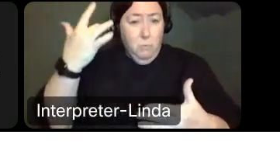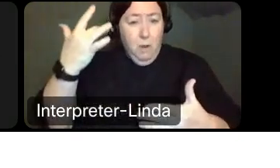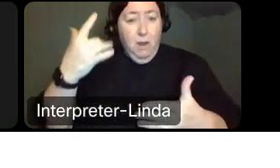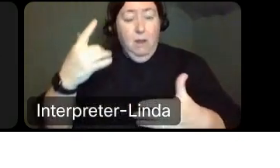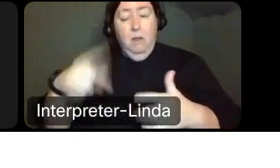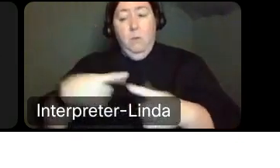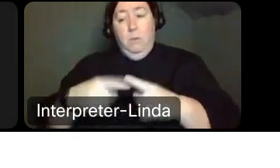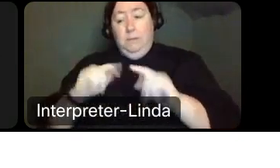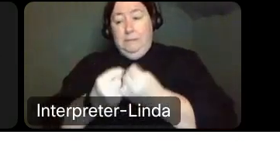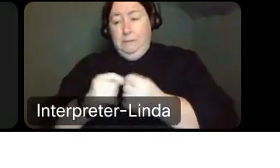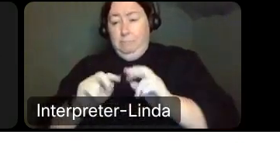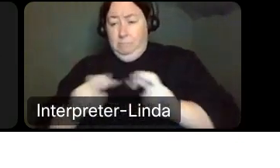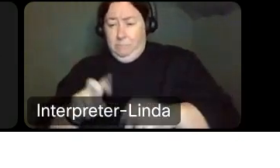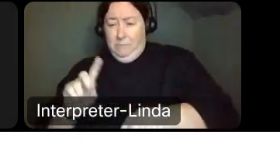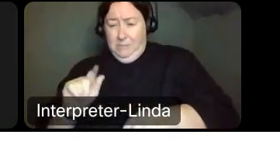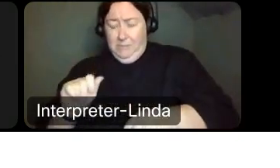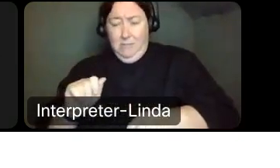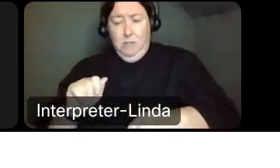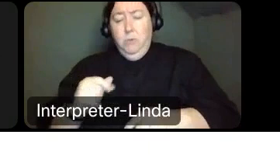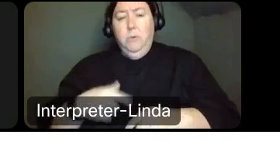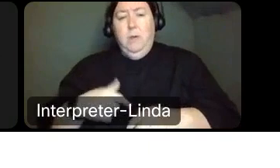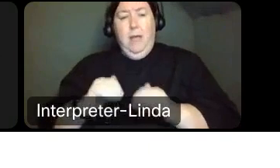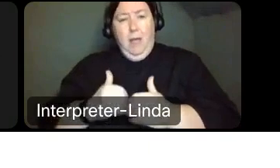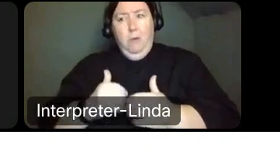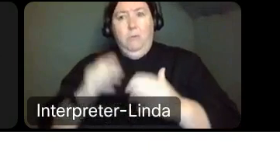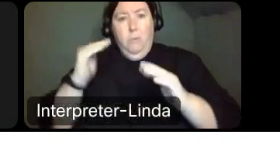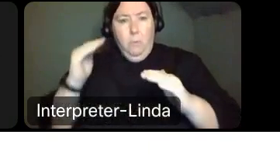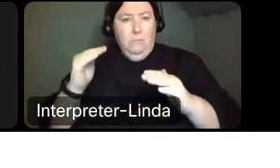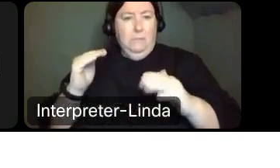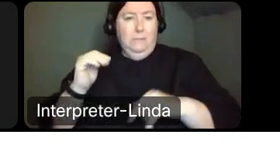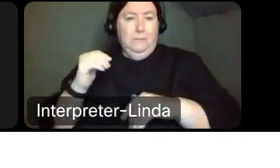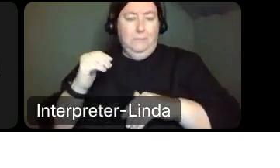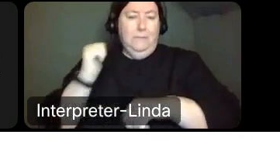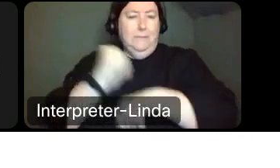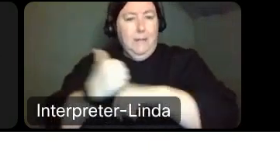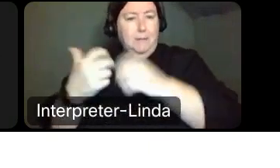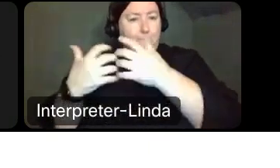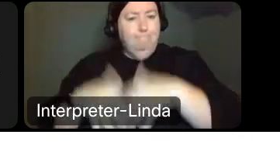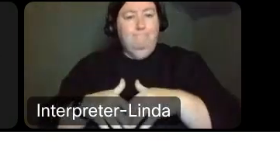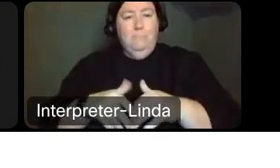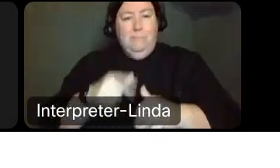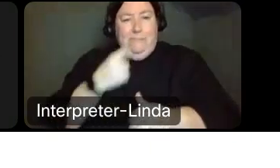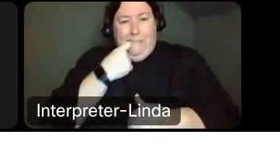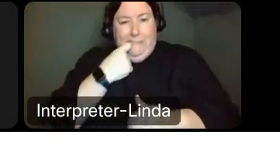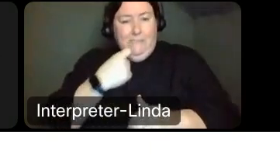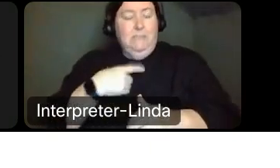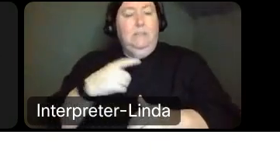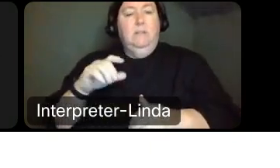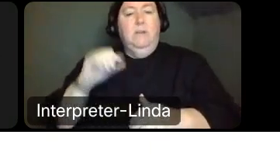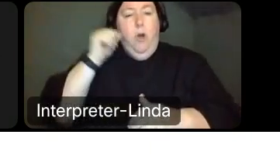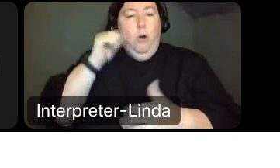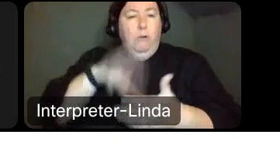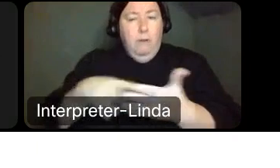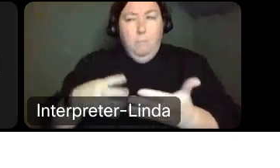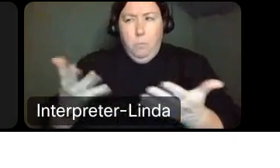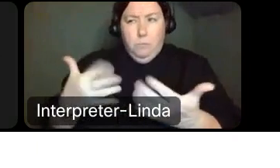your data, you can see, okay, what are some things that we can do to hopefully get a current audiogram on file? What has been the challenge in getting an audiogram